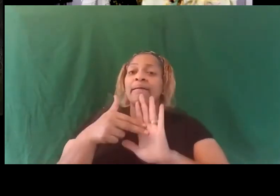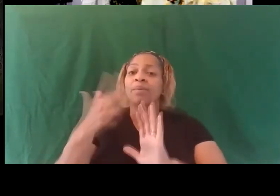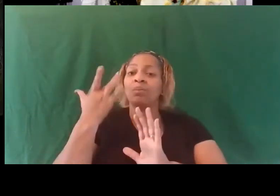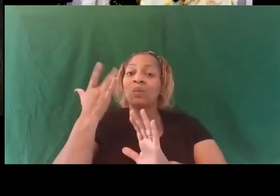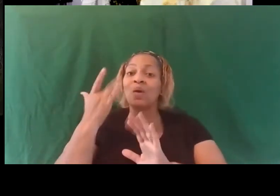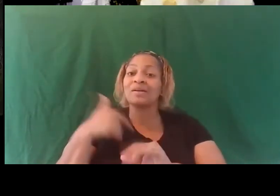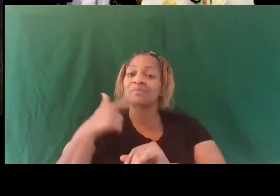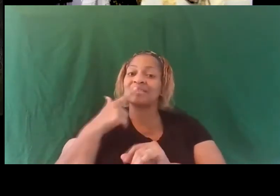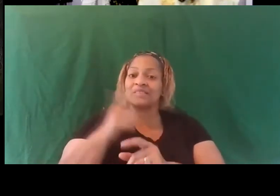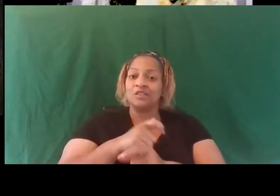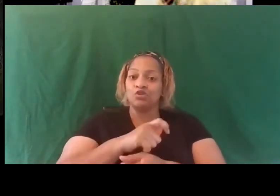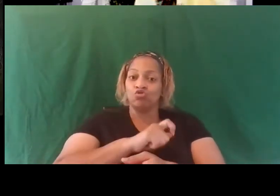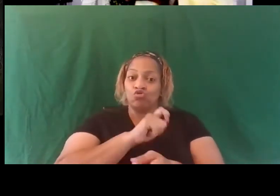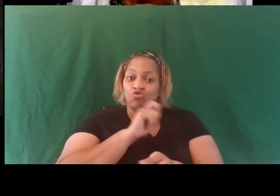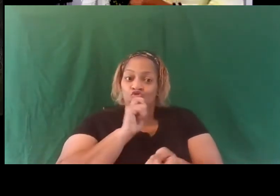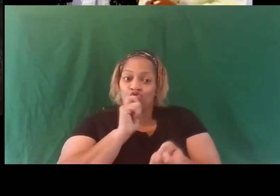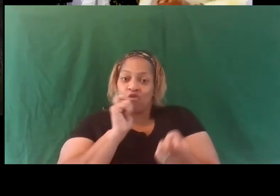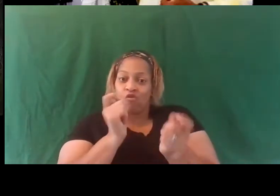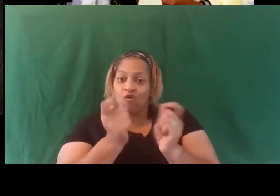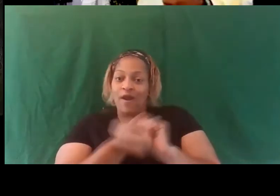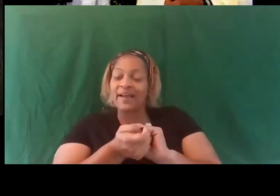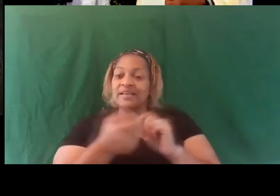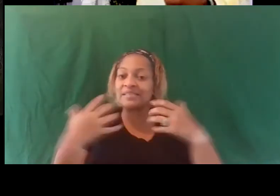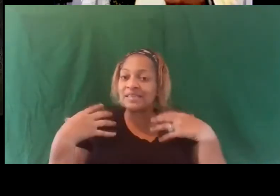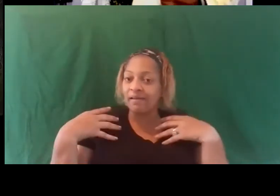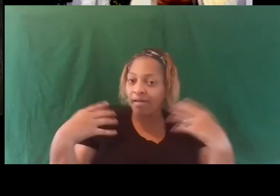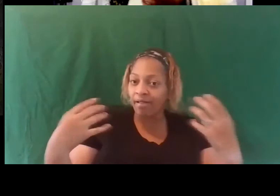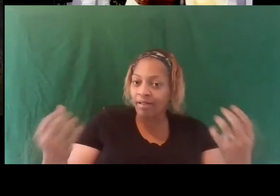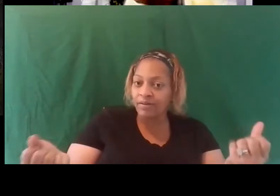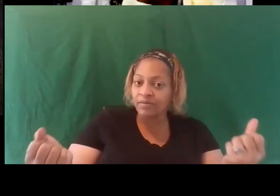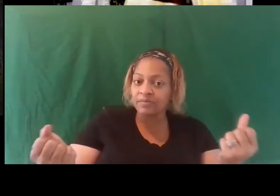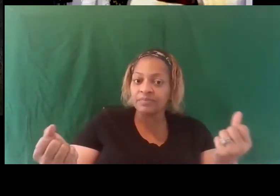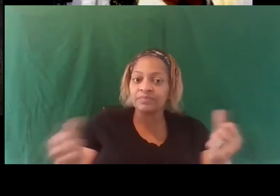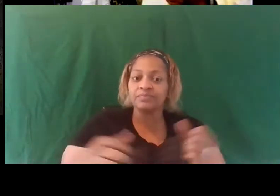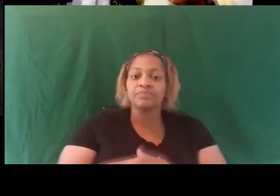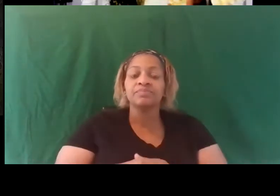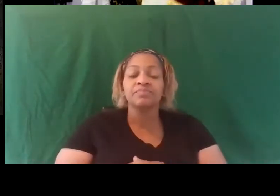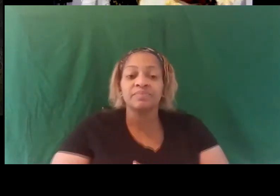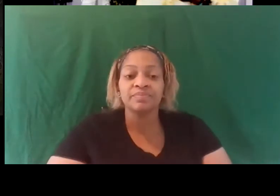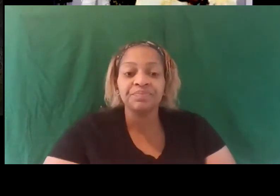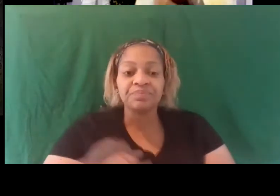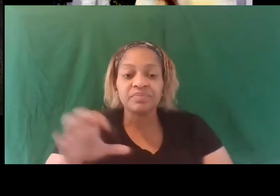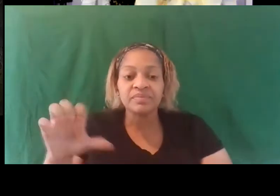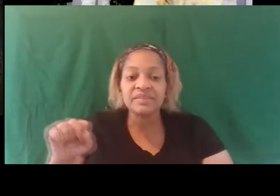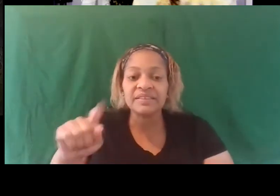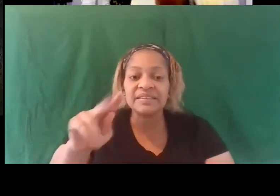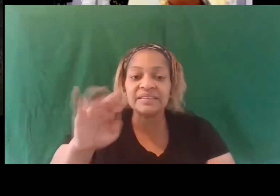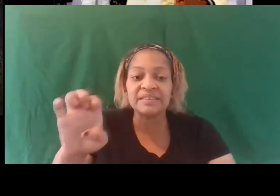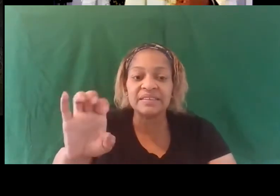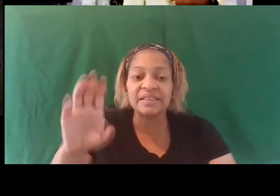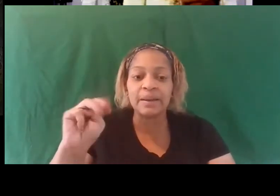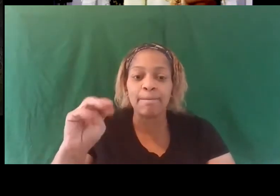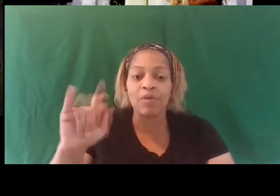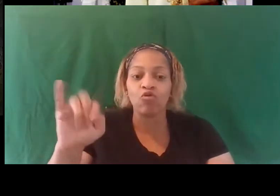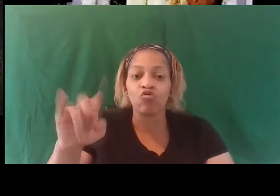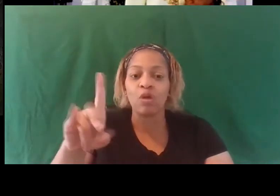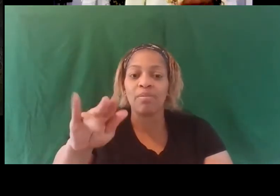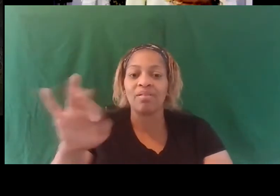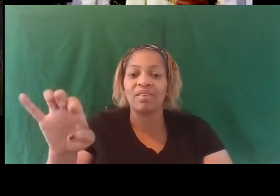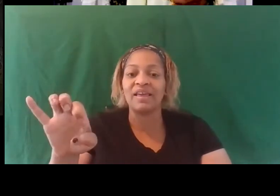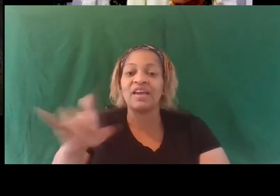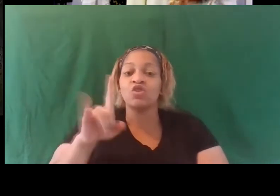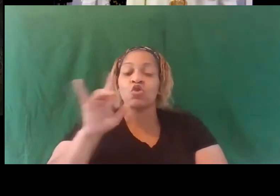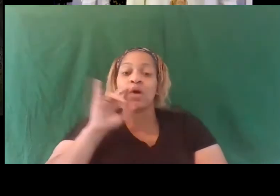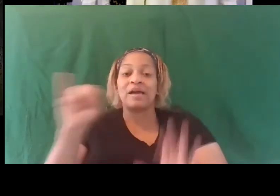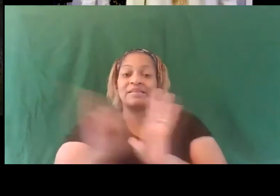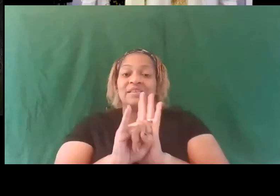it, to heal it? Steve Maraboli said, your agreement with reality defines your